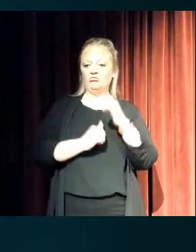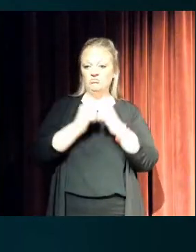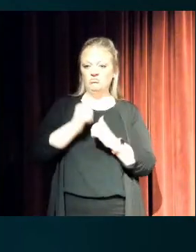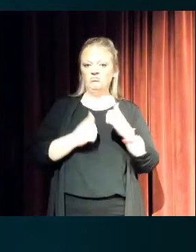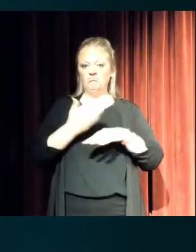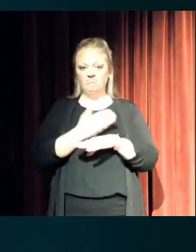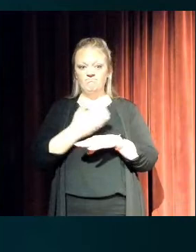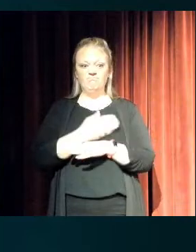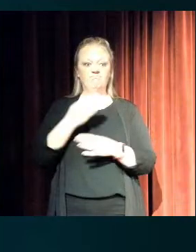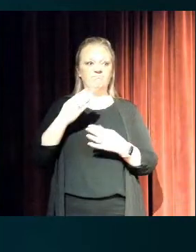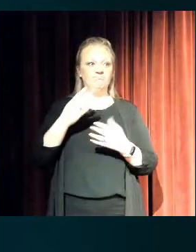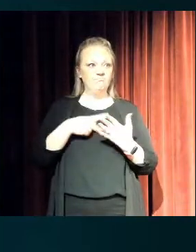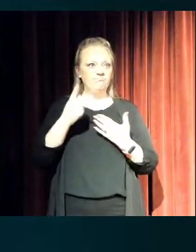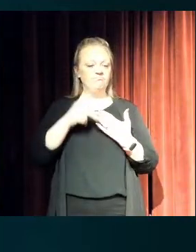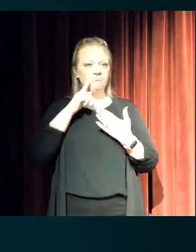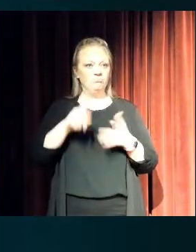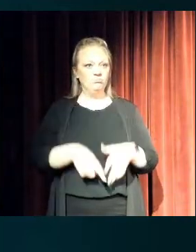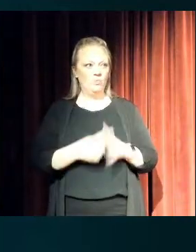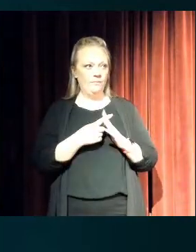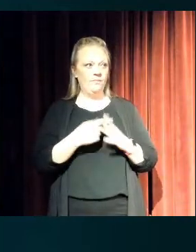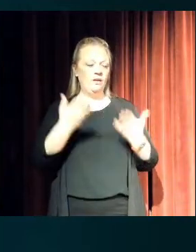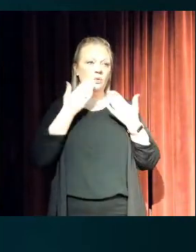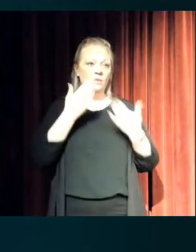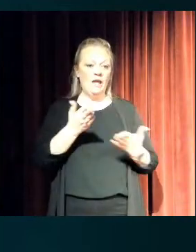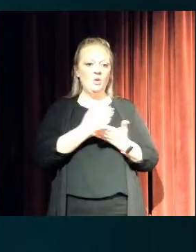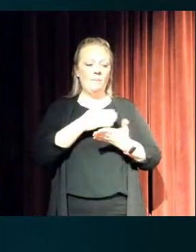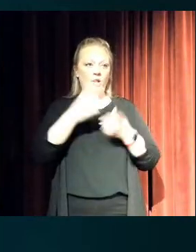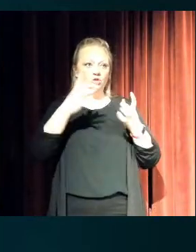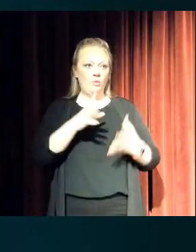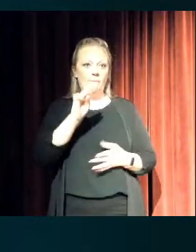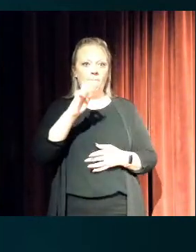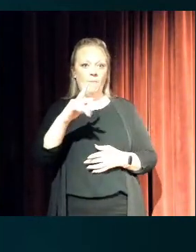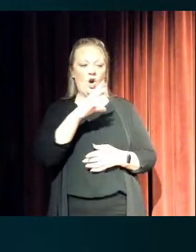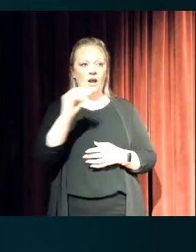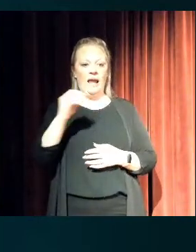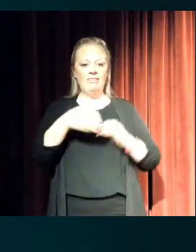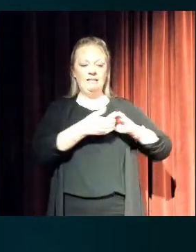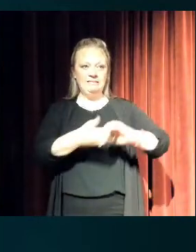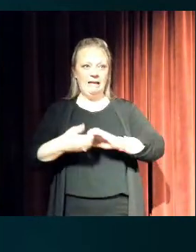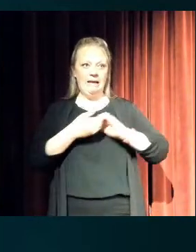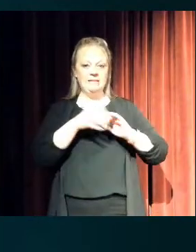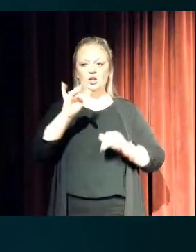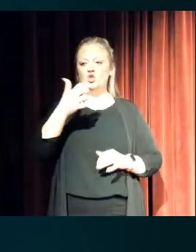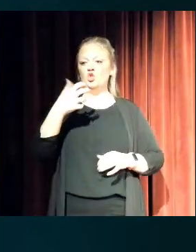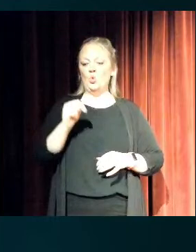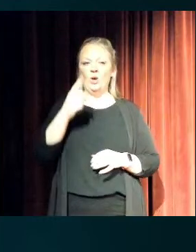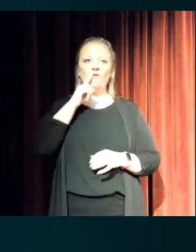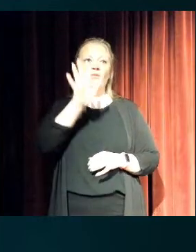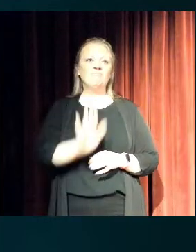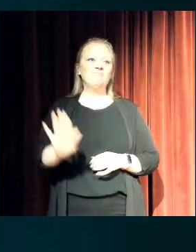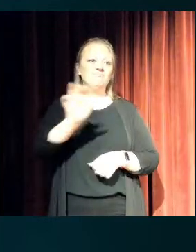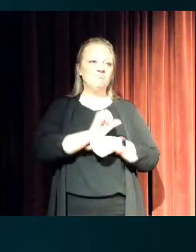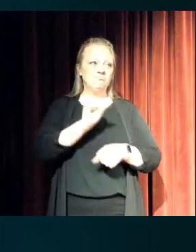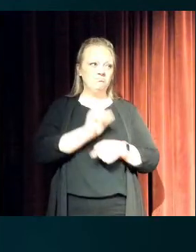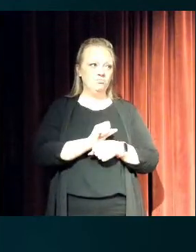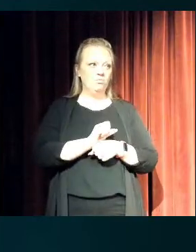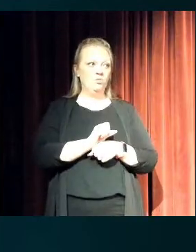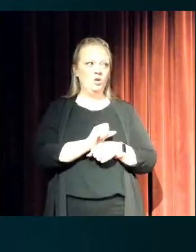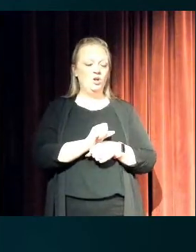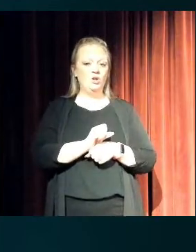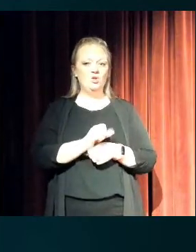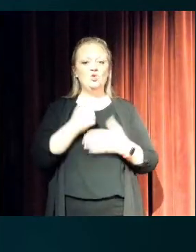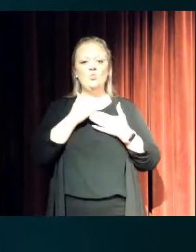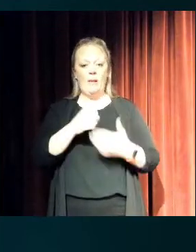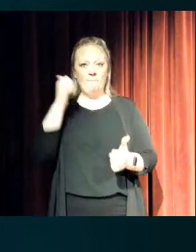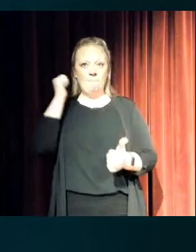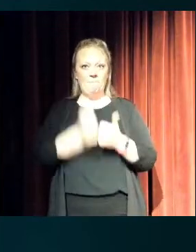commence. I want to thank Deputy Budget Director Mark Cornell and Legislative Liaison Jordan Ziglis for their work in getting this critical